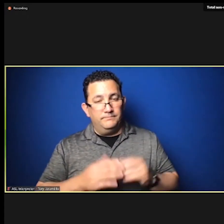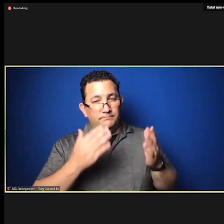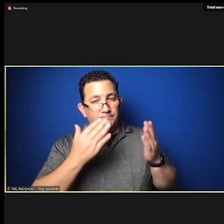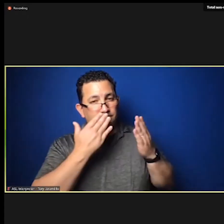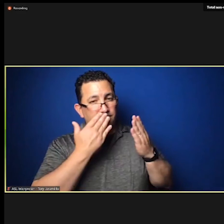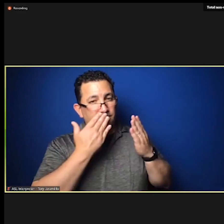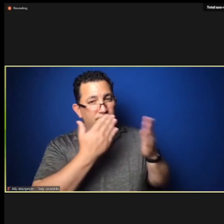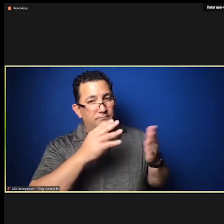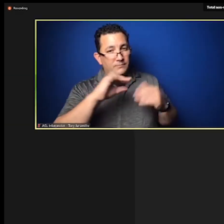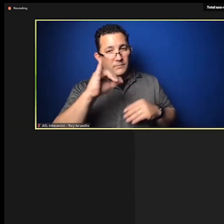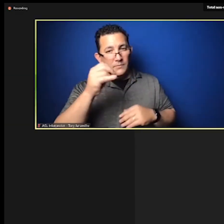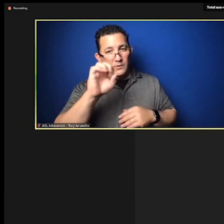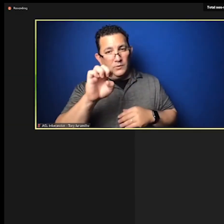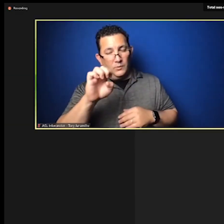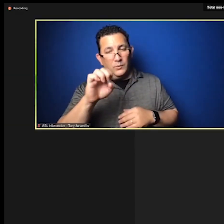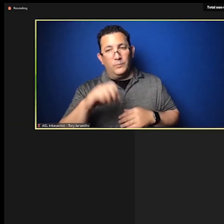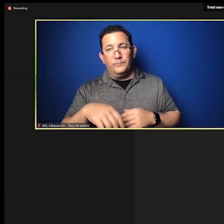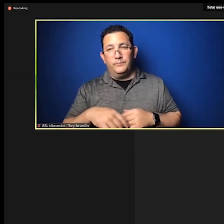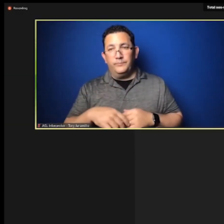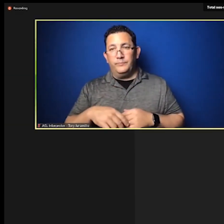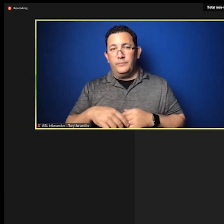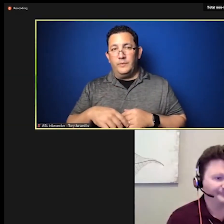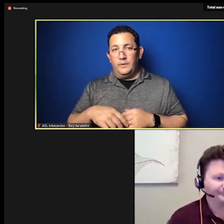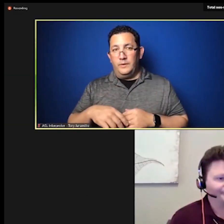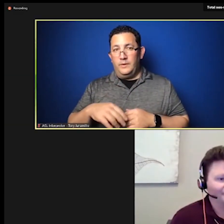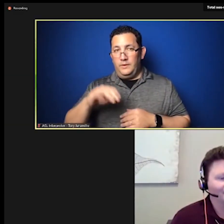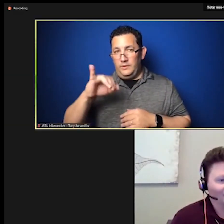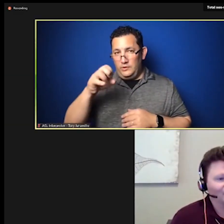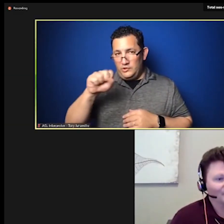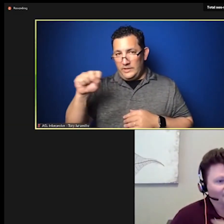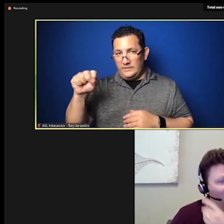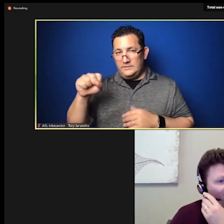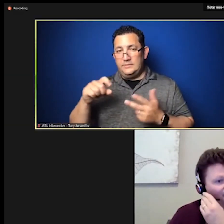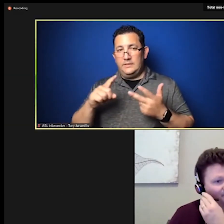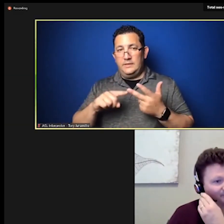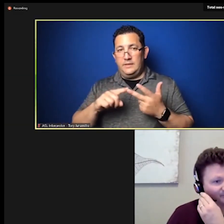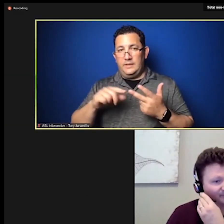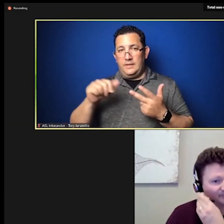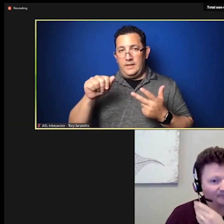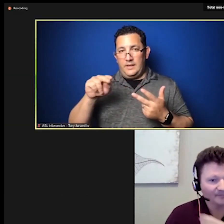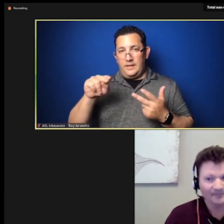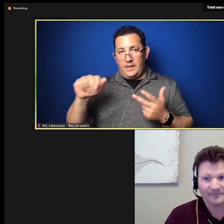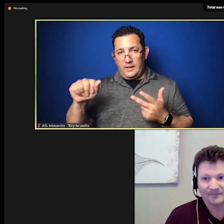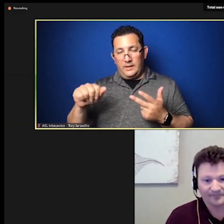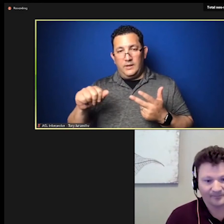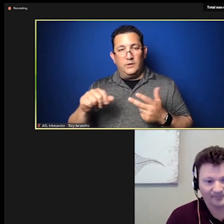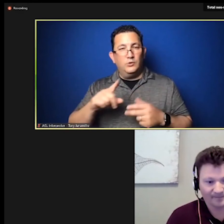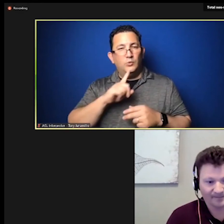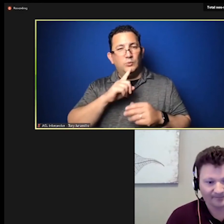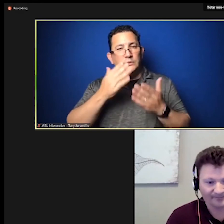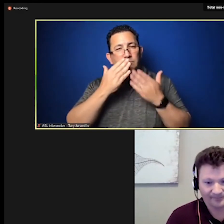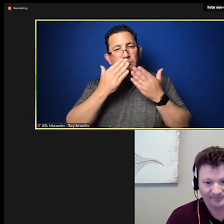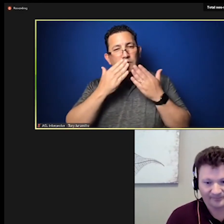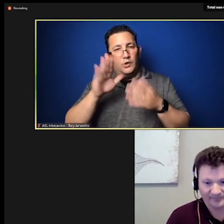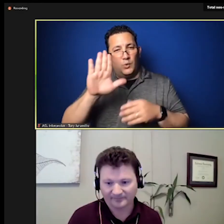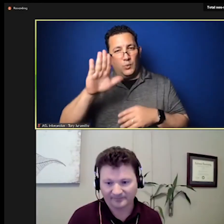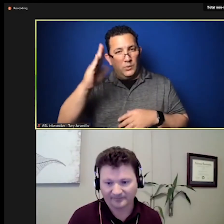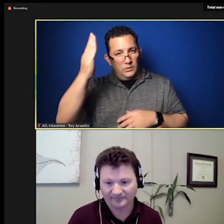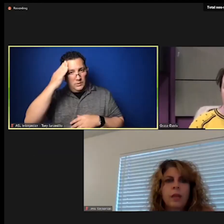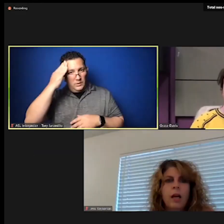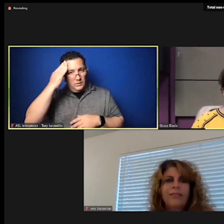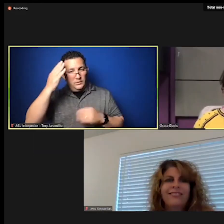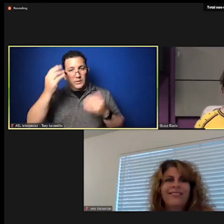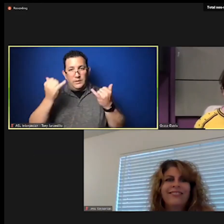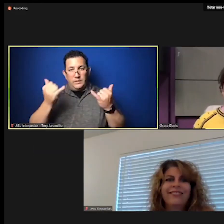Thank you, Joe. Thank you to Joe, Jess, and Anna. We really appreciate your knowledge. And now we'd